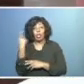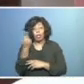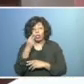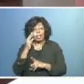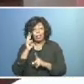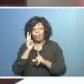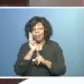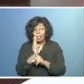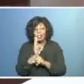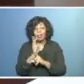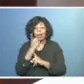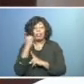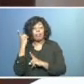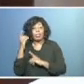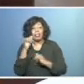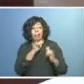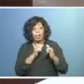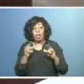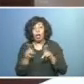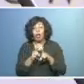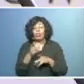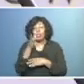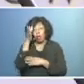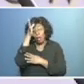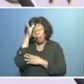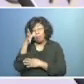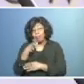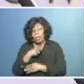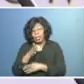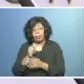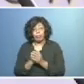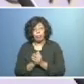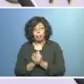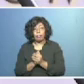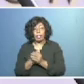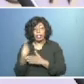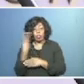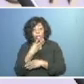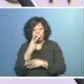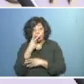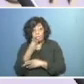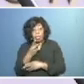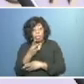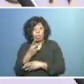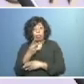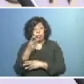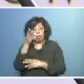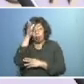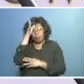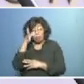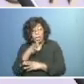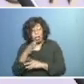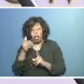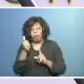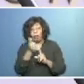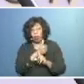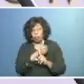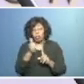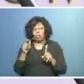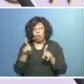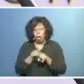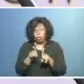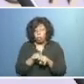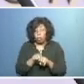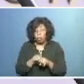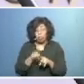of domestic violence, but men as well. We have even seen men who are victims of abuse and violence,